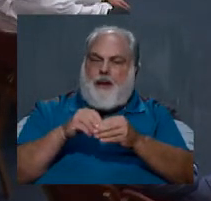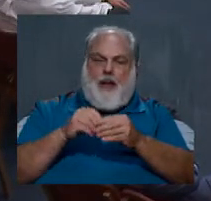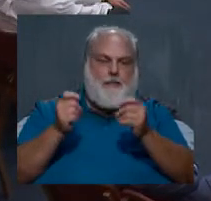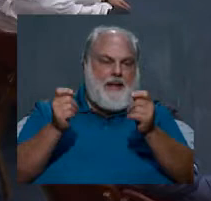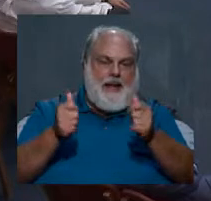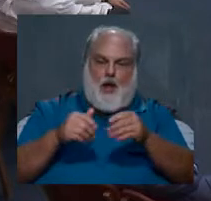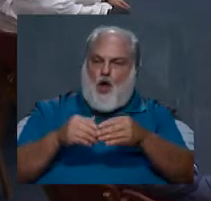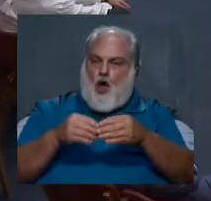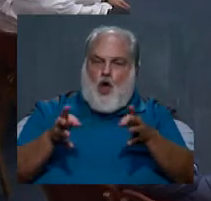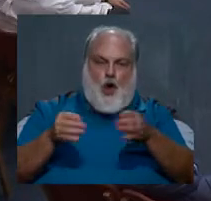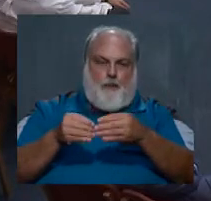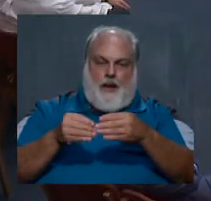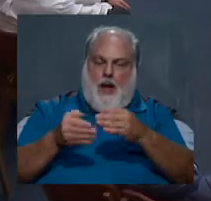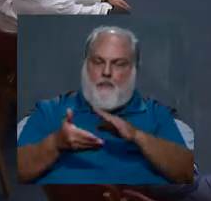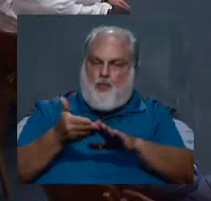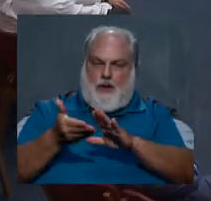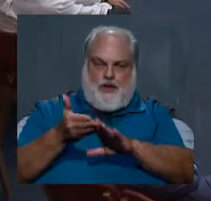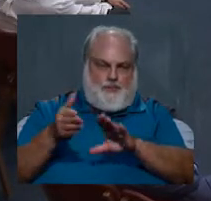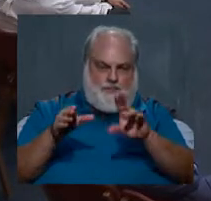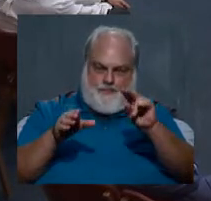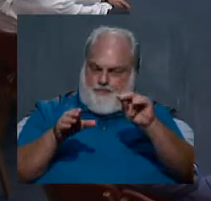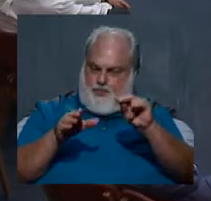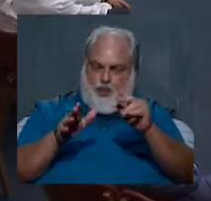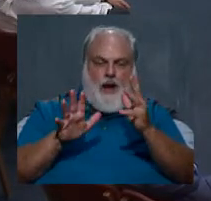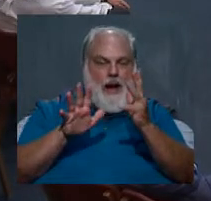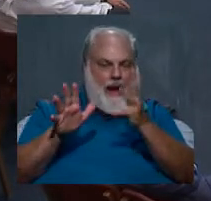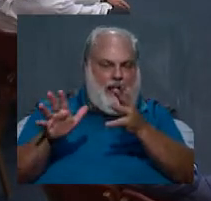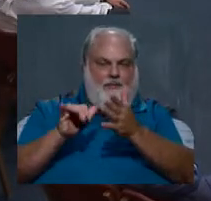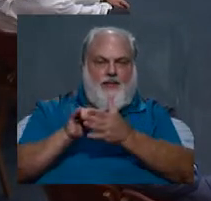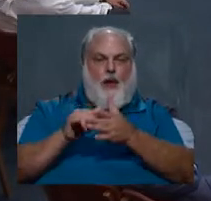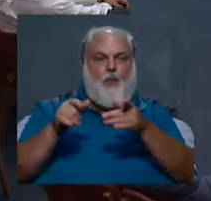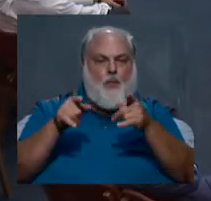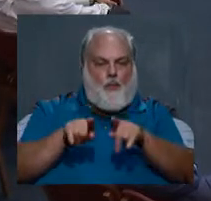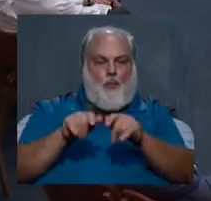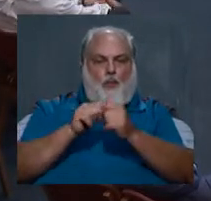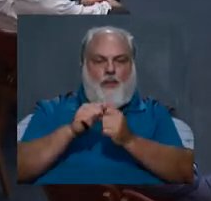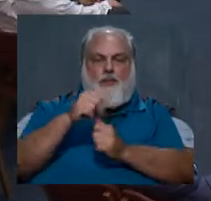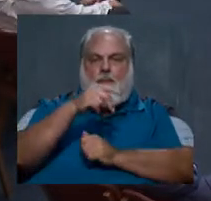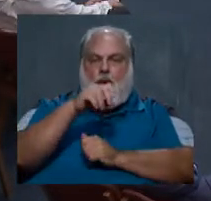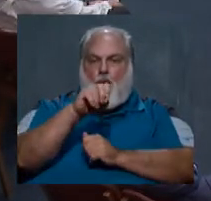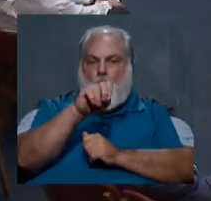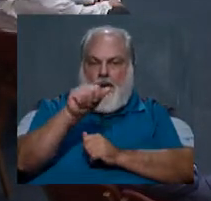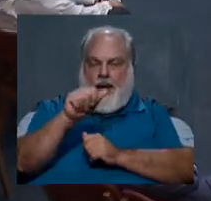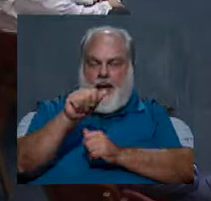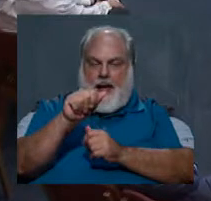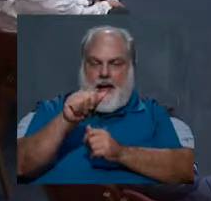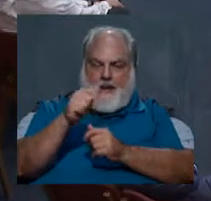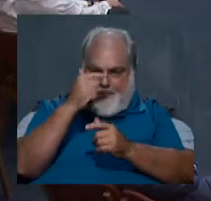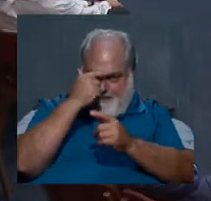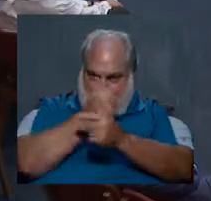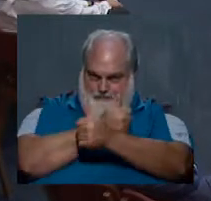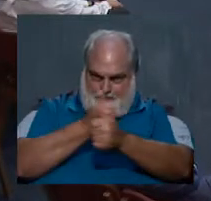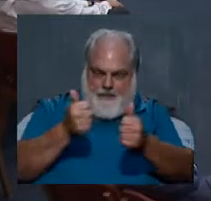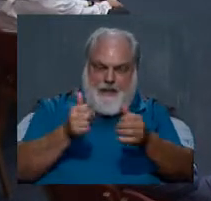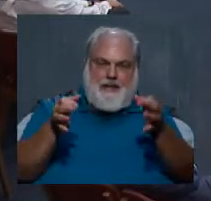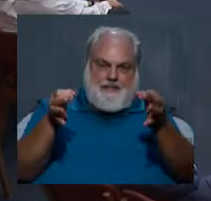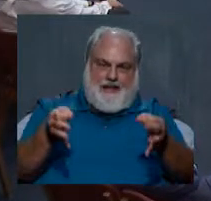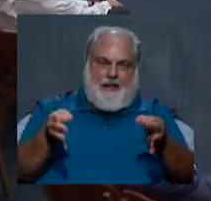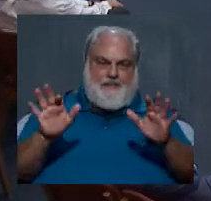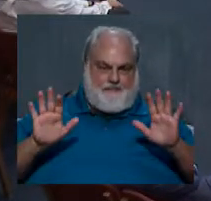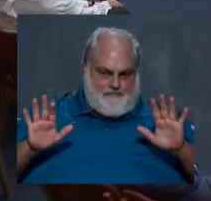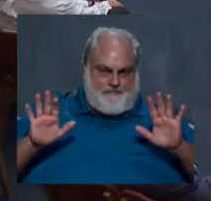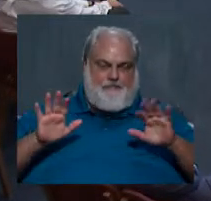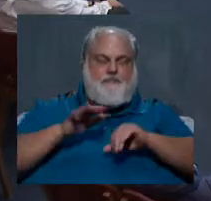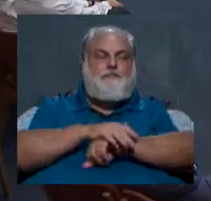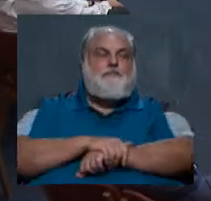in immediate operation. We prefer to let that happen as the option of the POA, the people who live in that subdivision.